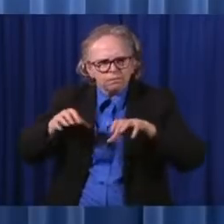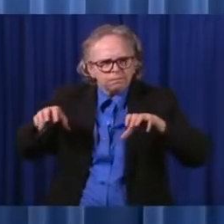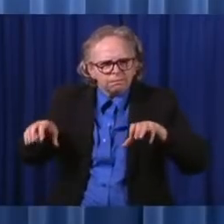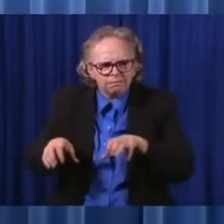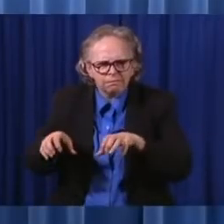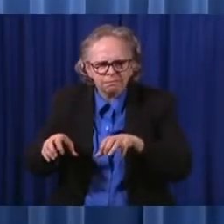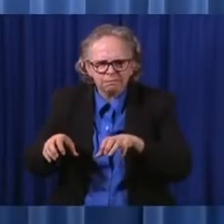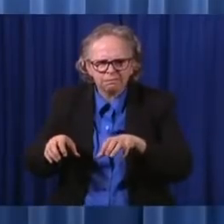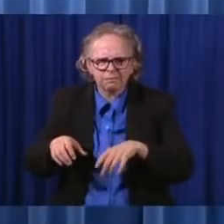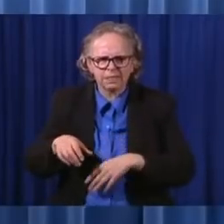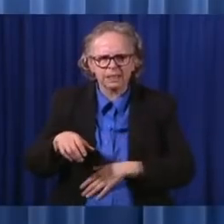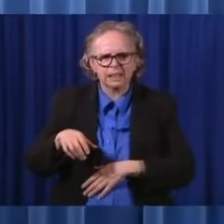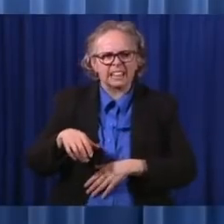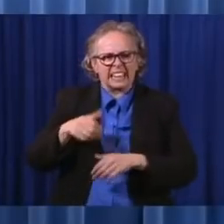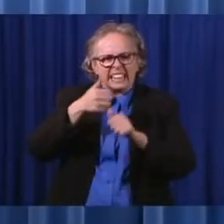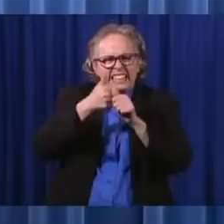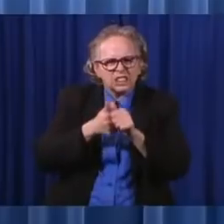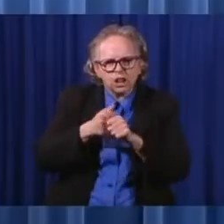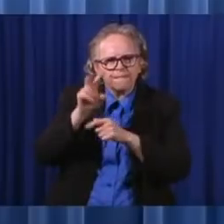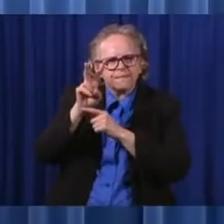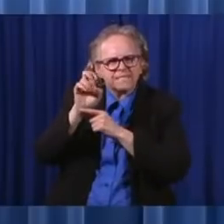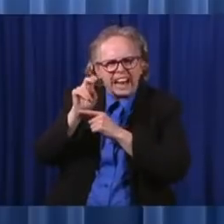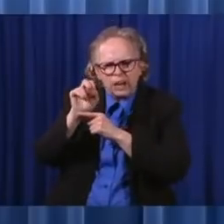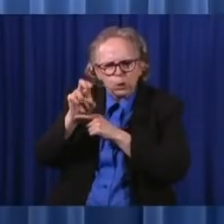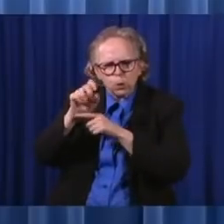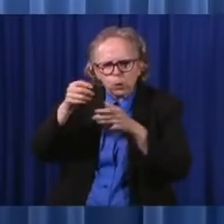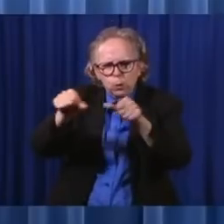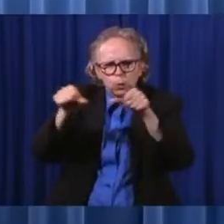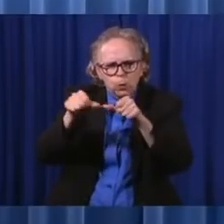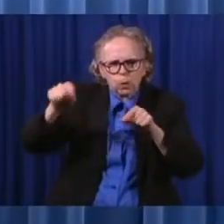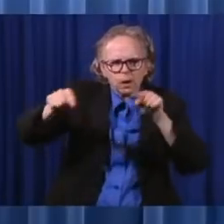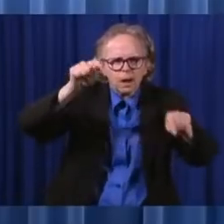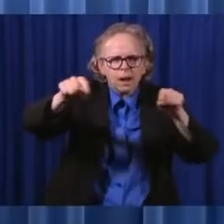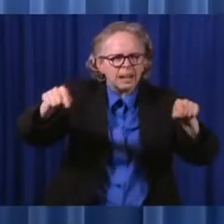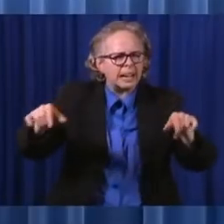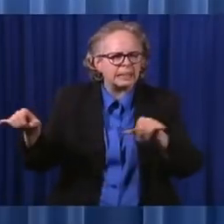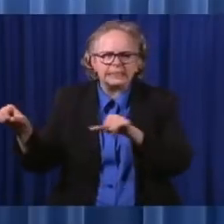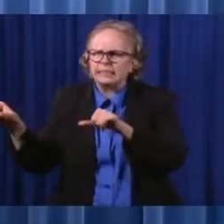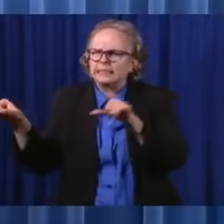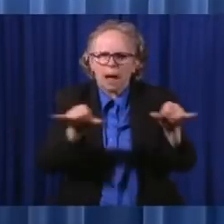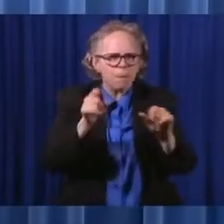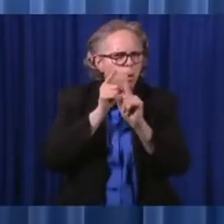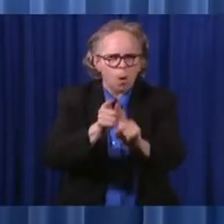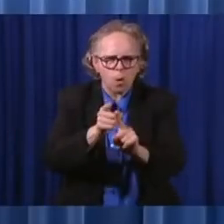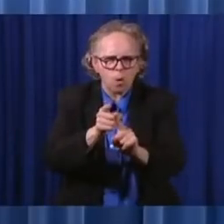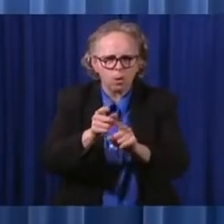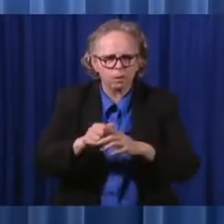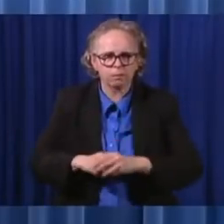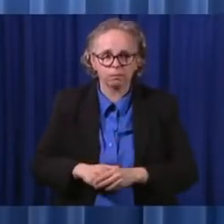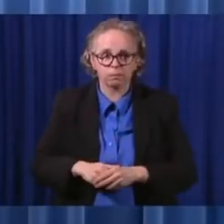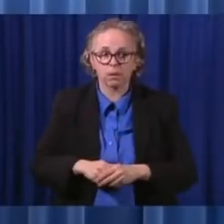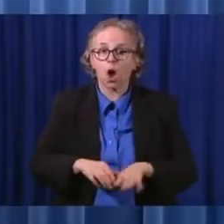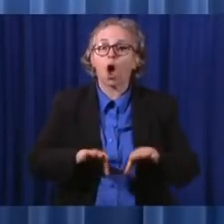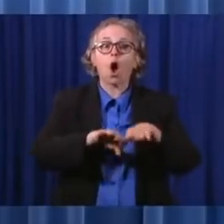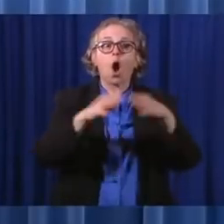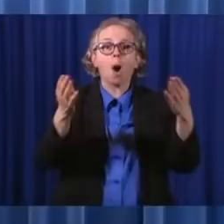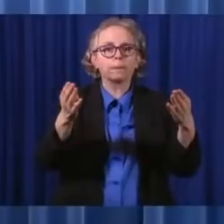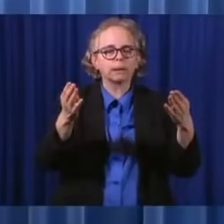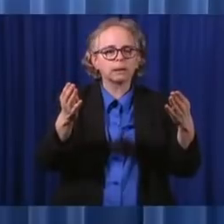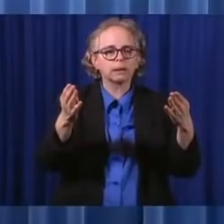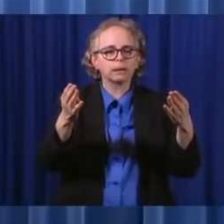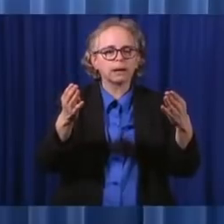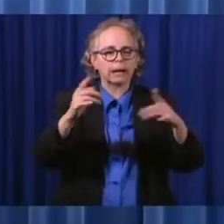that we have opened up as safe as it can be made. And we've